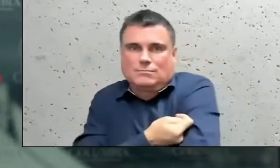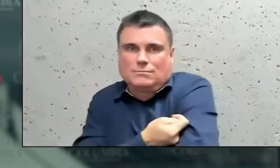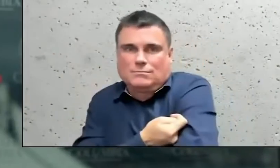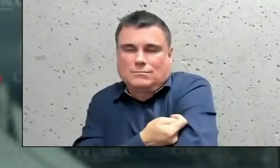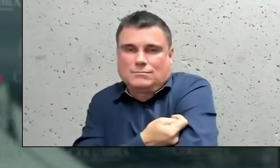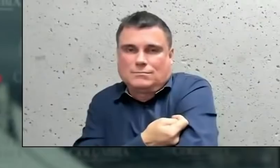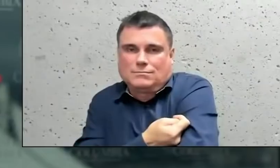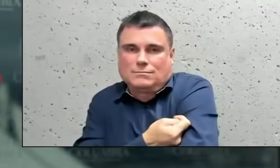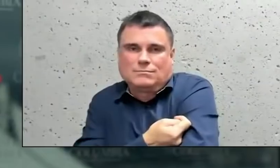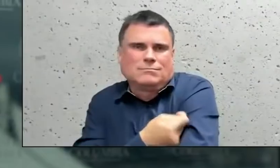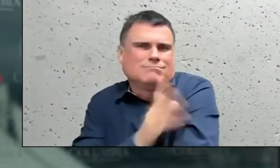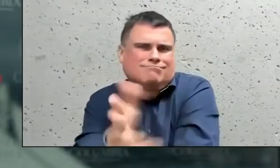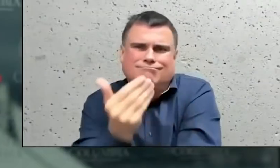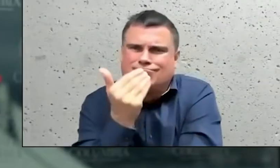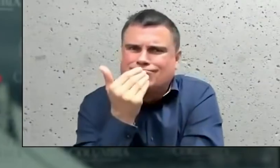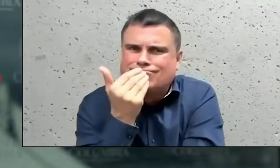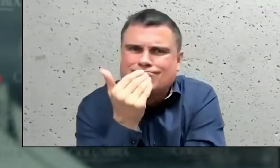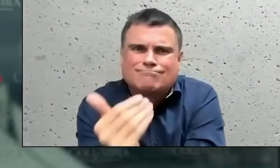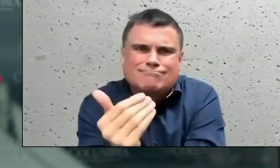means